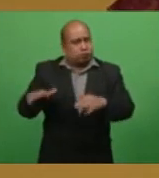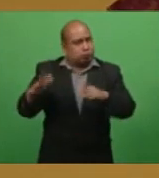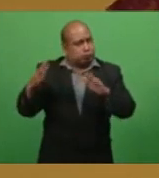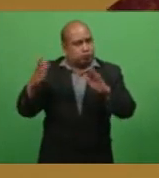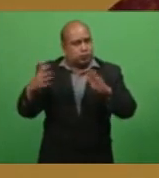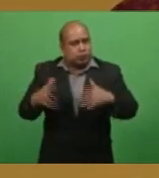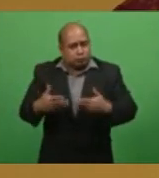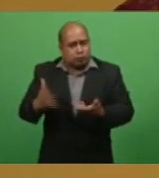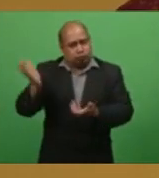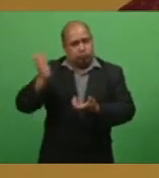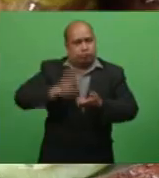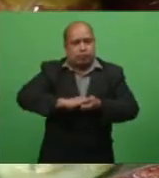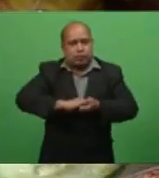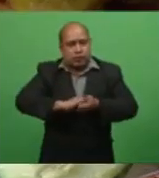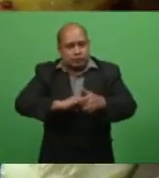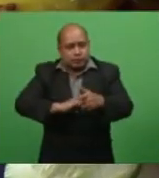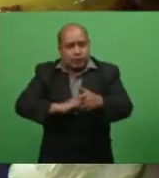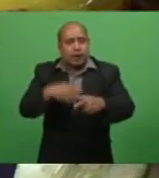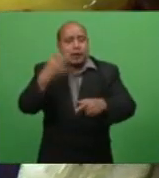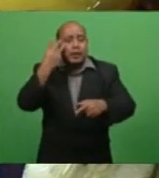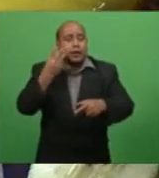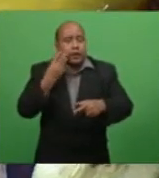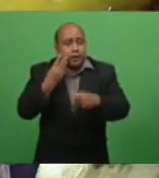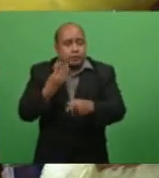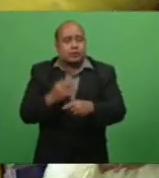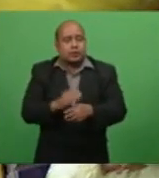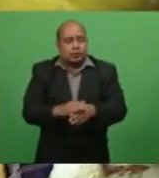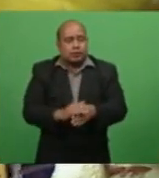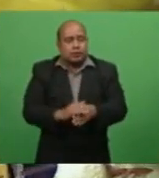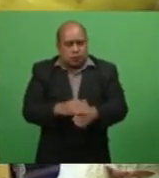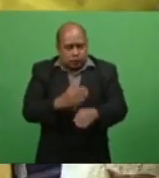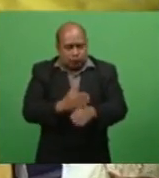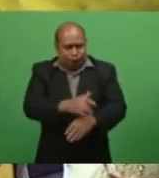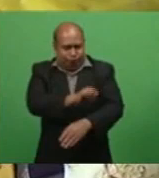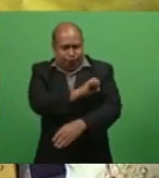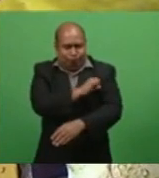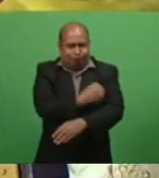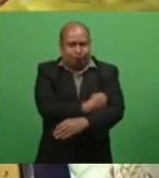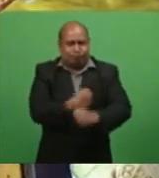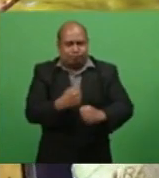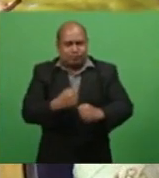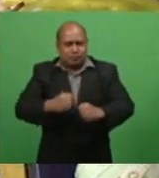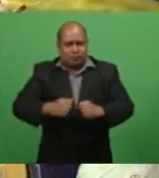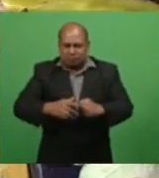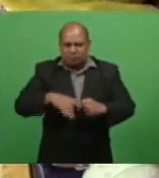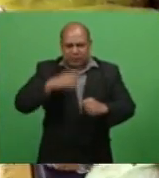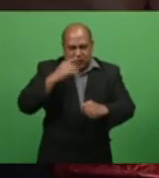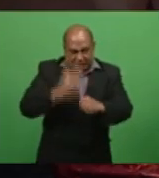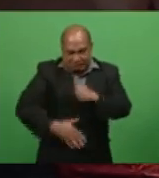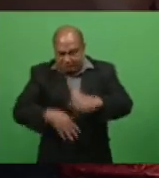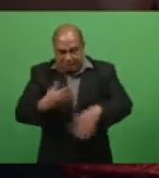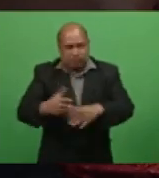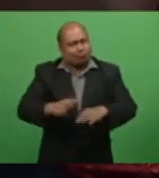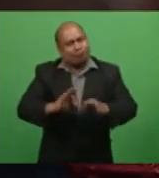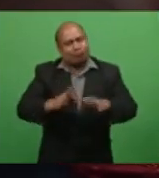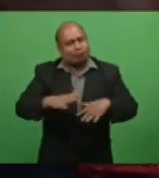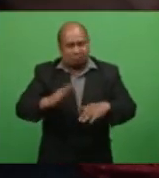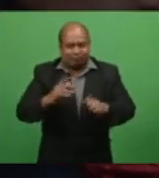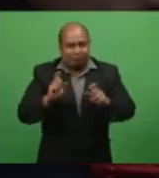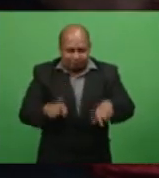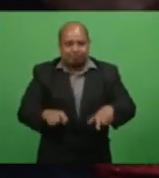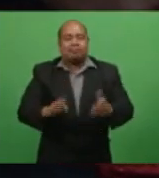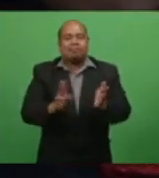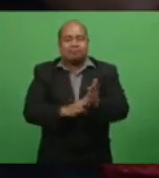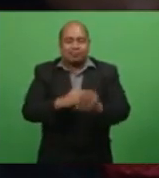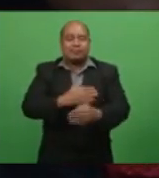does, it is true that her strength must never be underestimated. Happy Mother's Day from the team here at FBC.